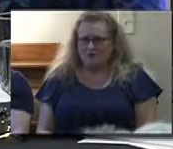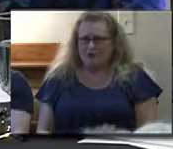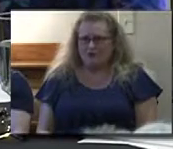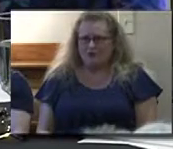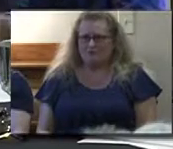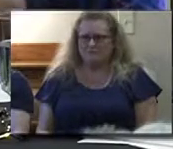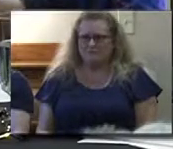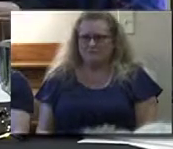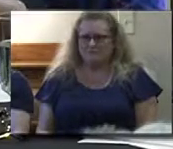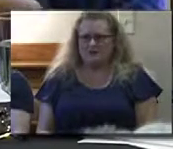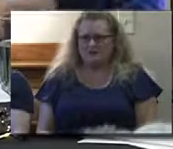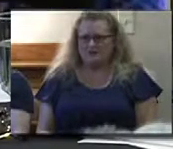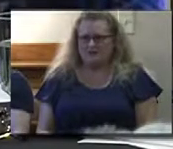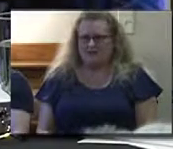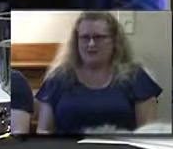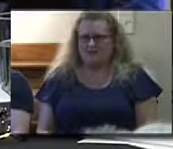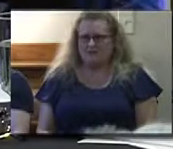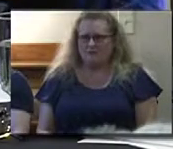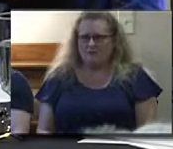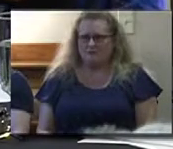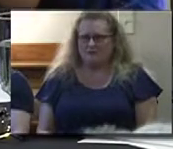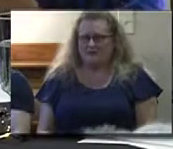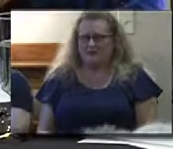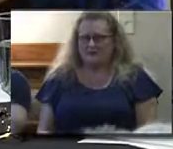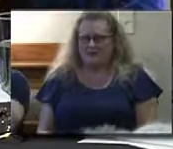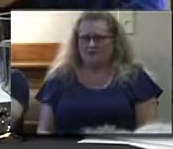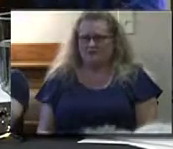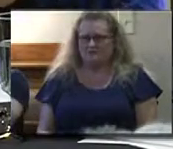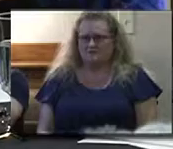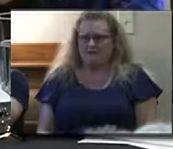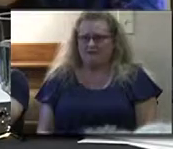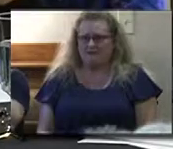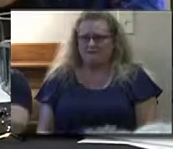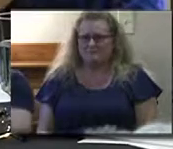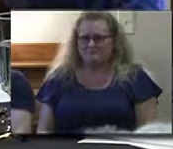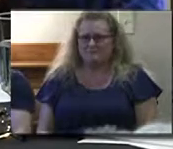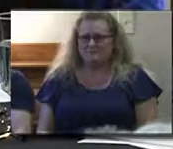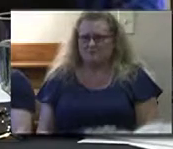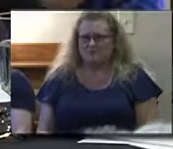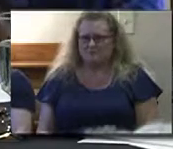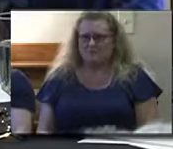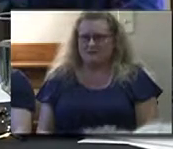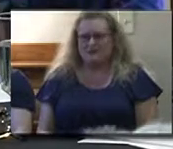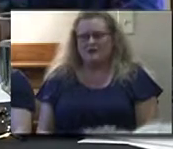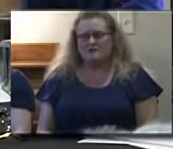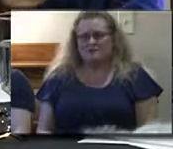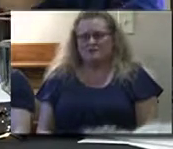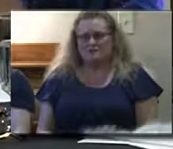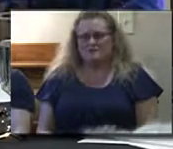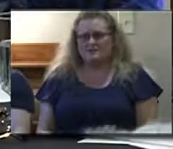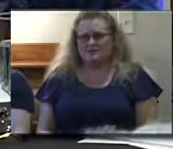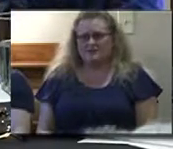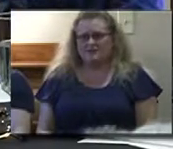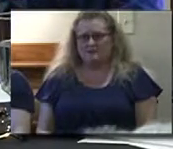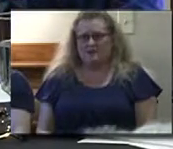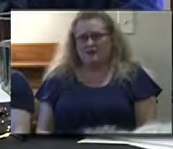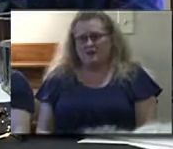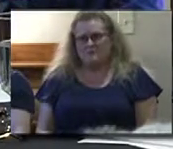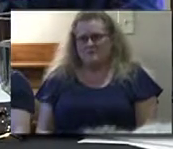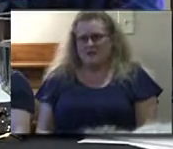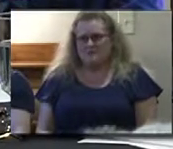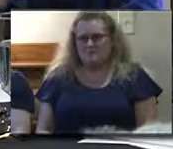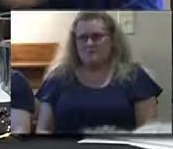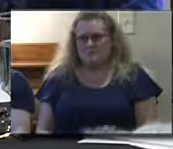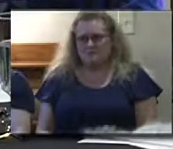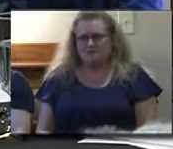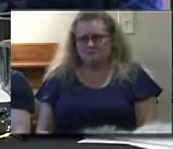worked very hard with me every day growing up. They really sacrificed a lot of time teaching me to speak. So I could speak